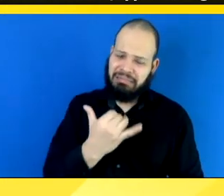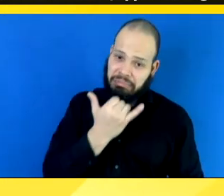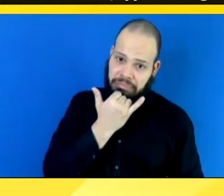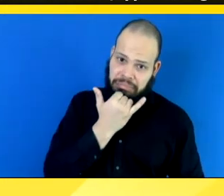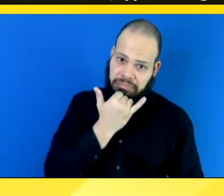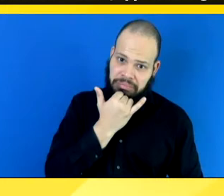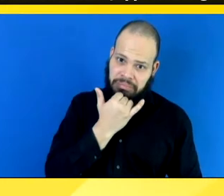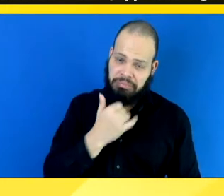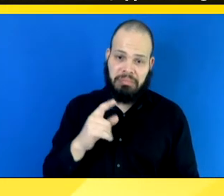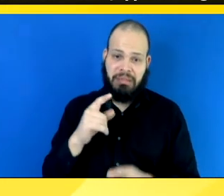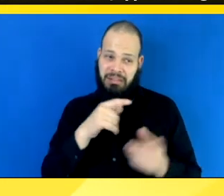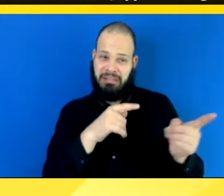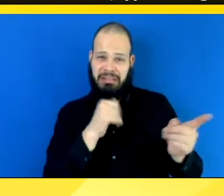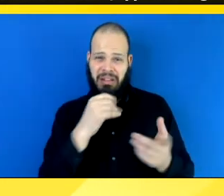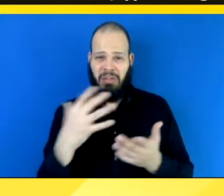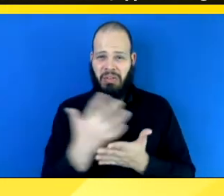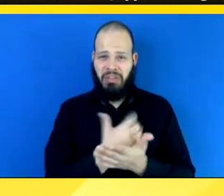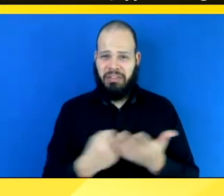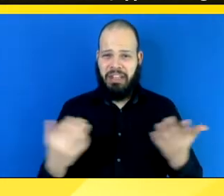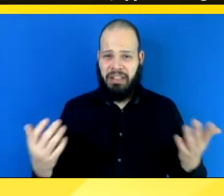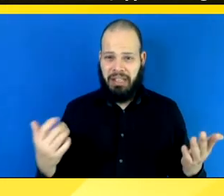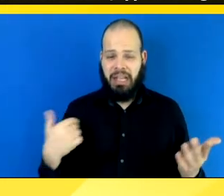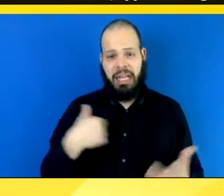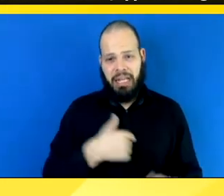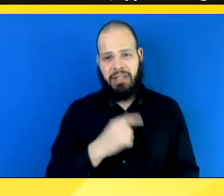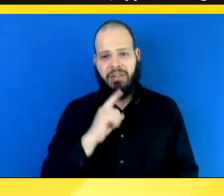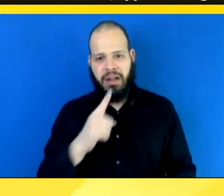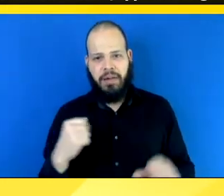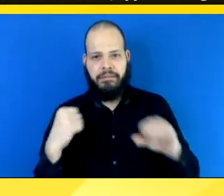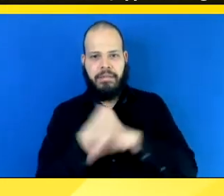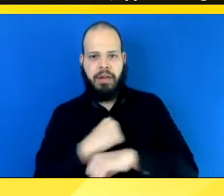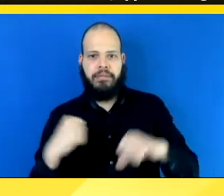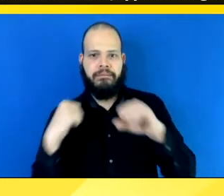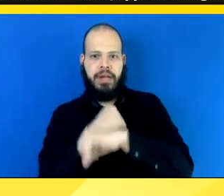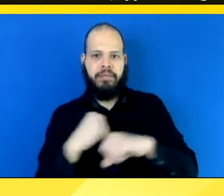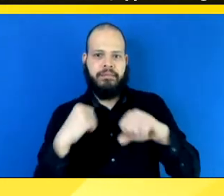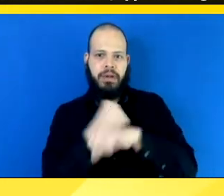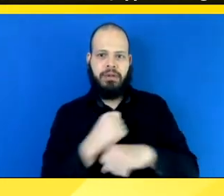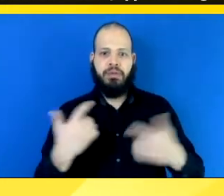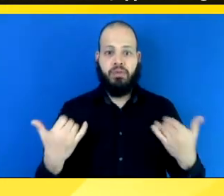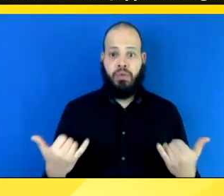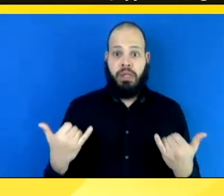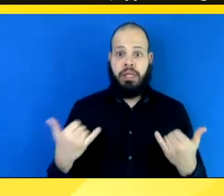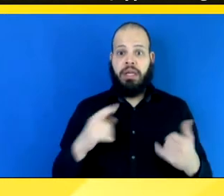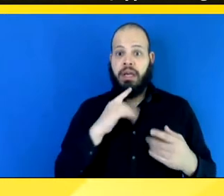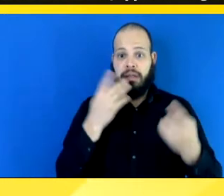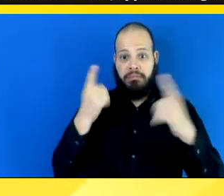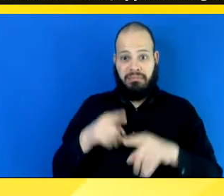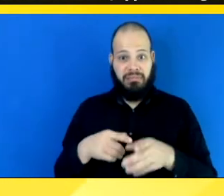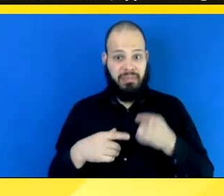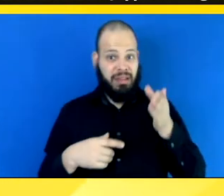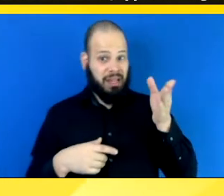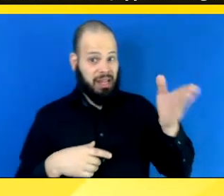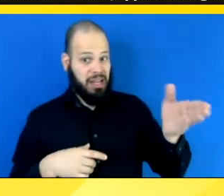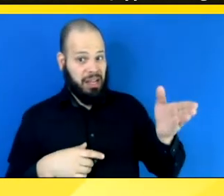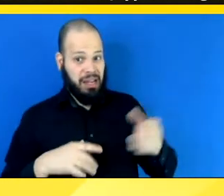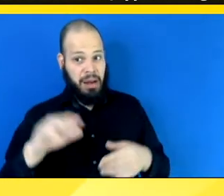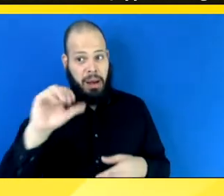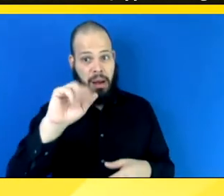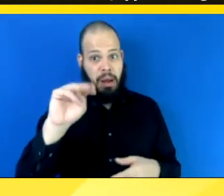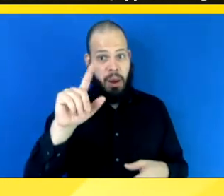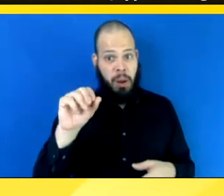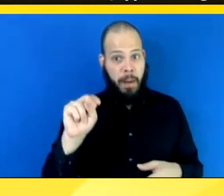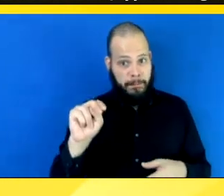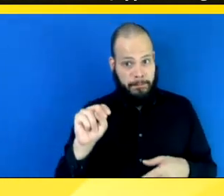Well, yes, this is happening at Amazon today, but it's not just Amazon. It's all the other giants out there too who are not treating